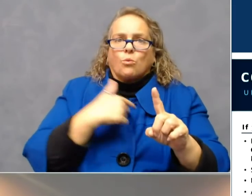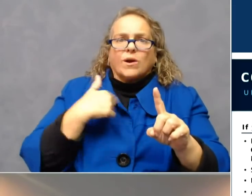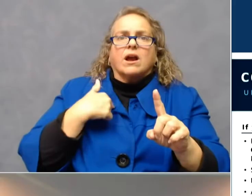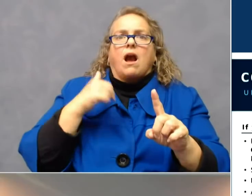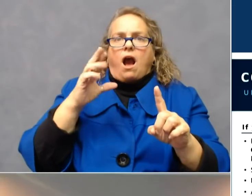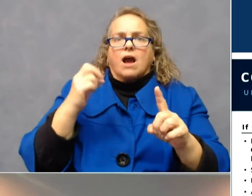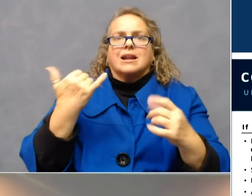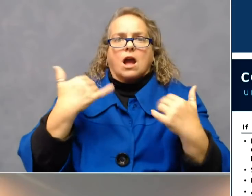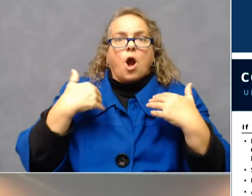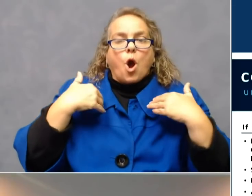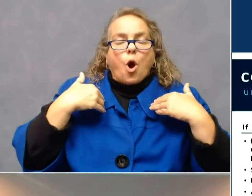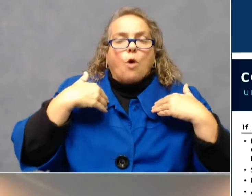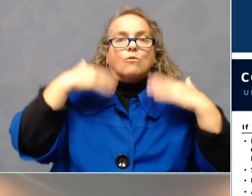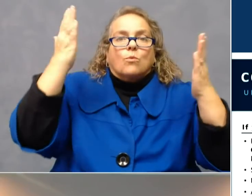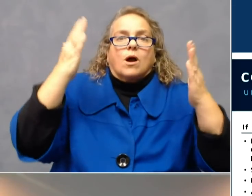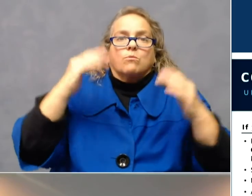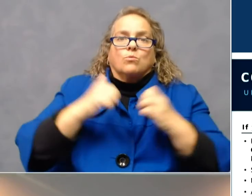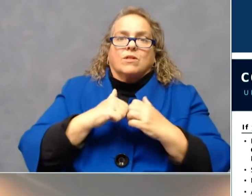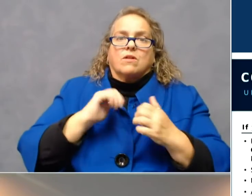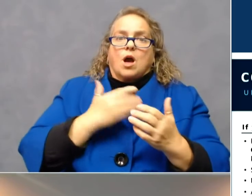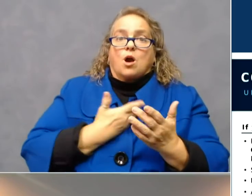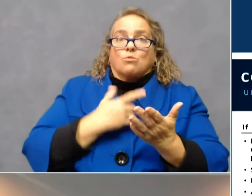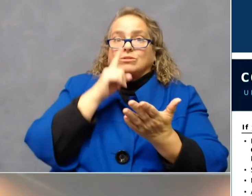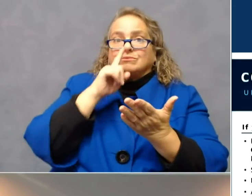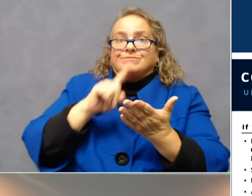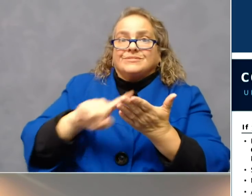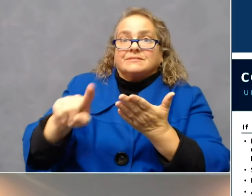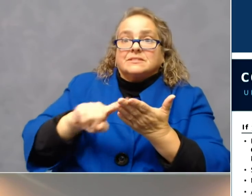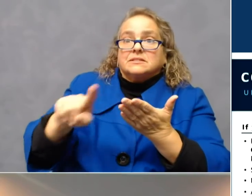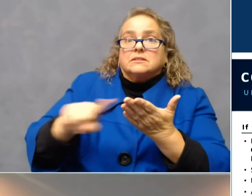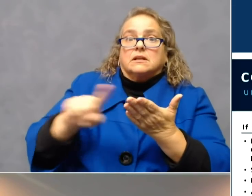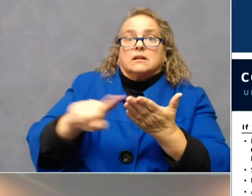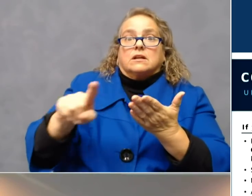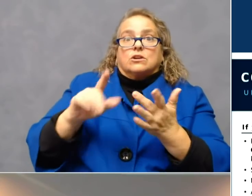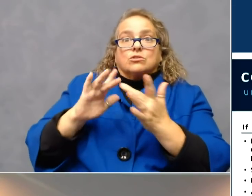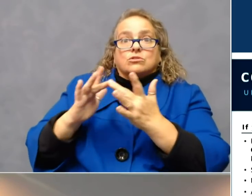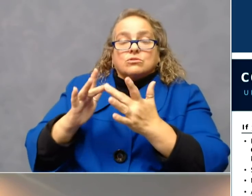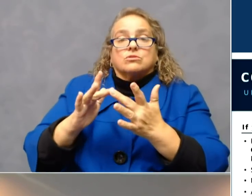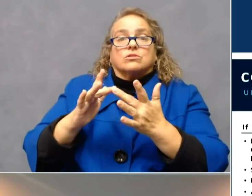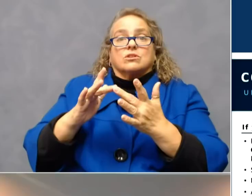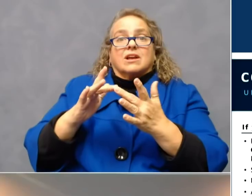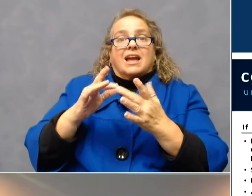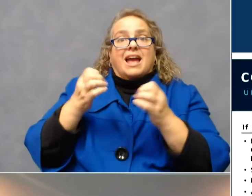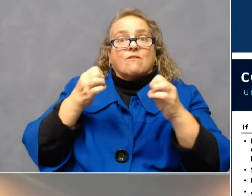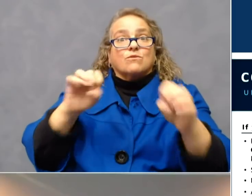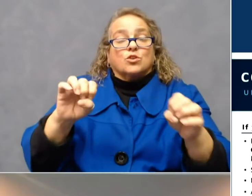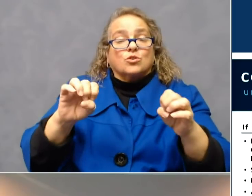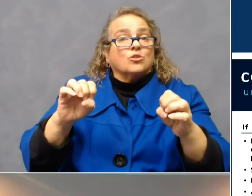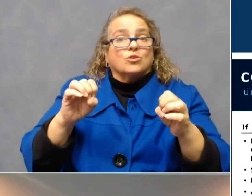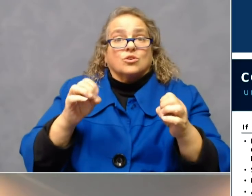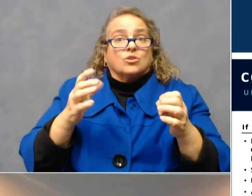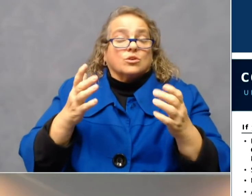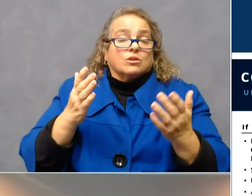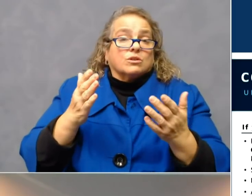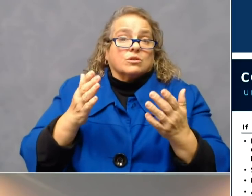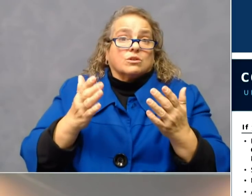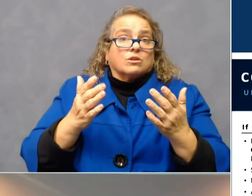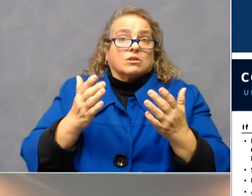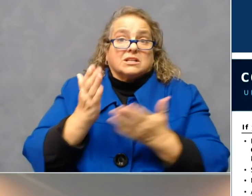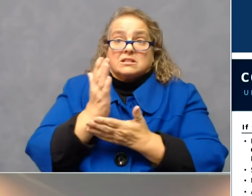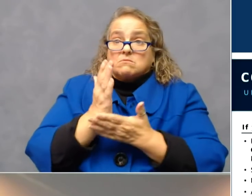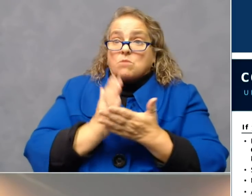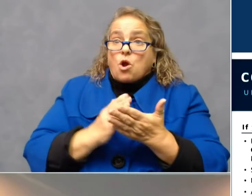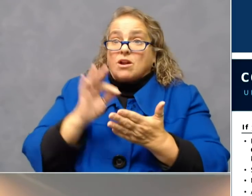disease investigation and contact tracing efforts. And I think that is in part because we haven't had the level